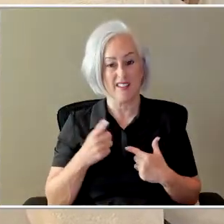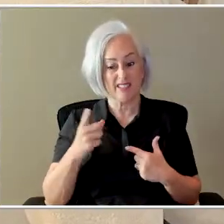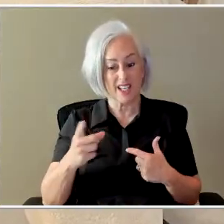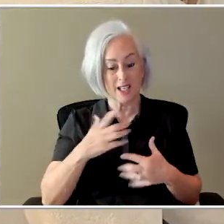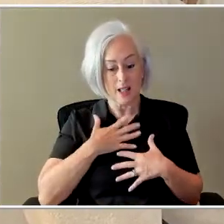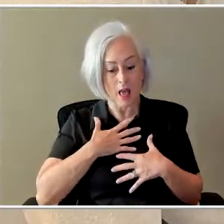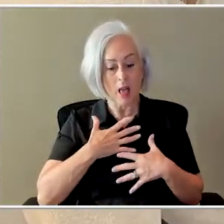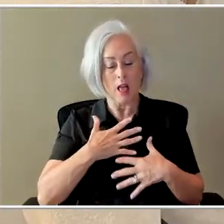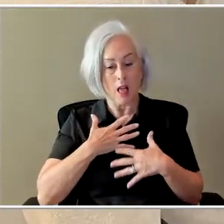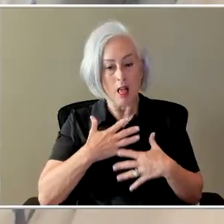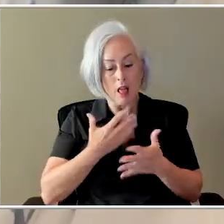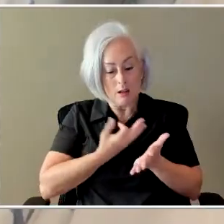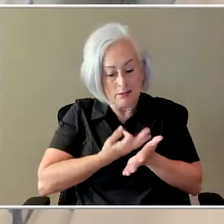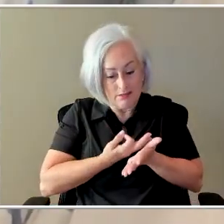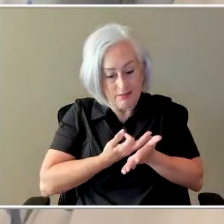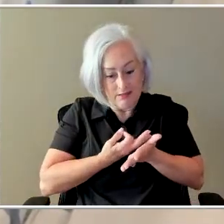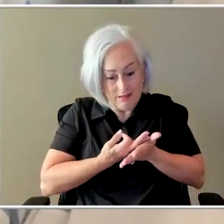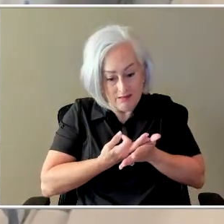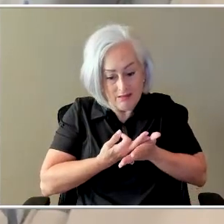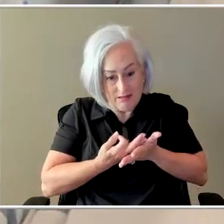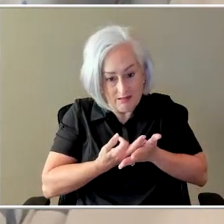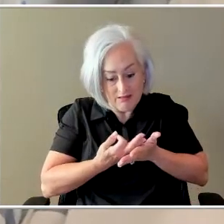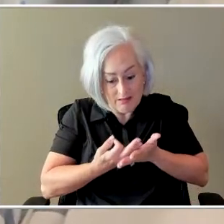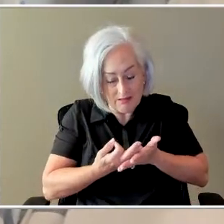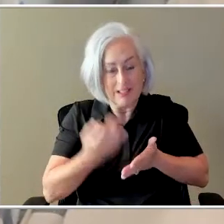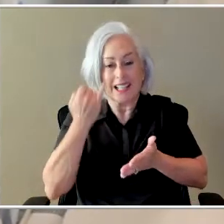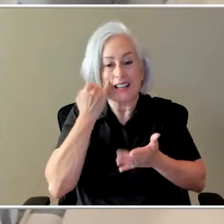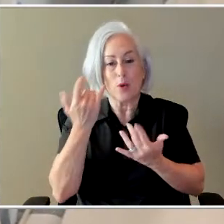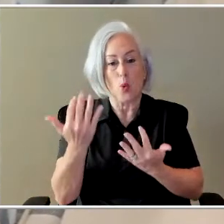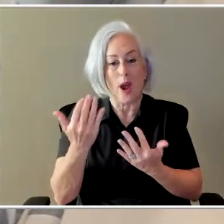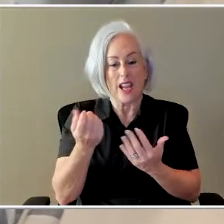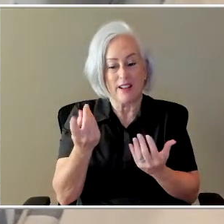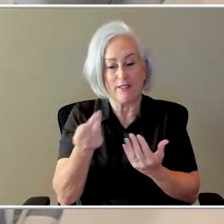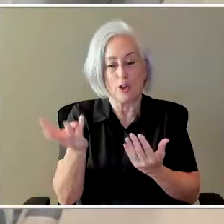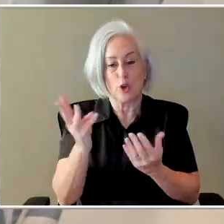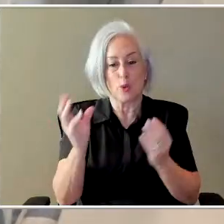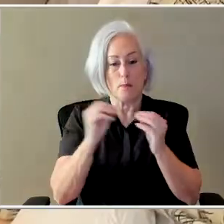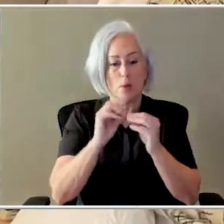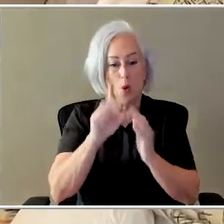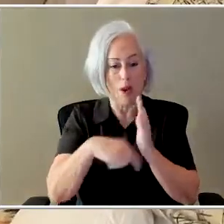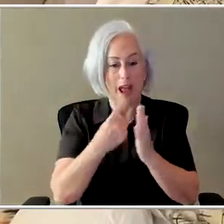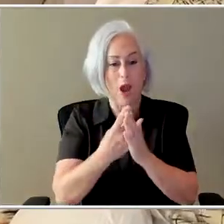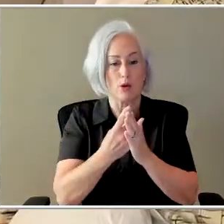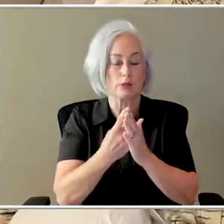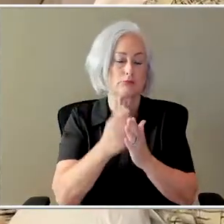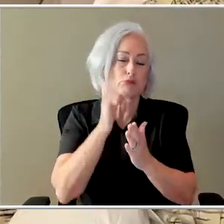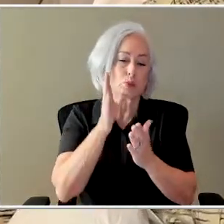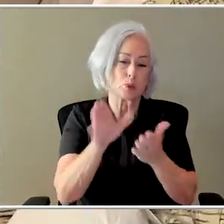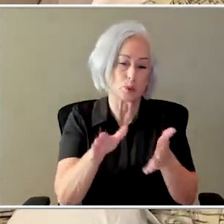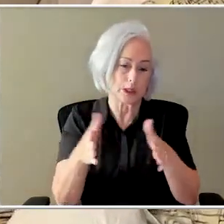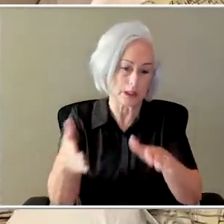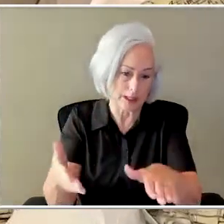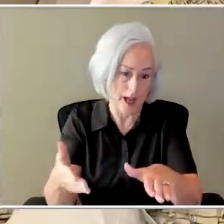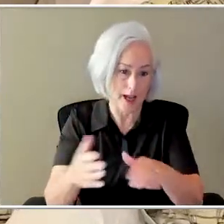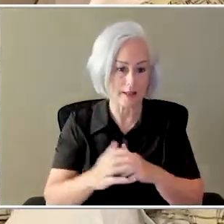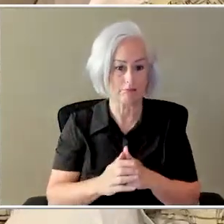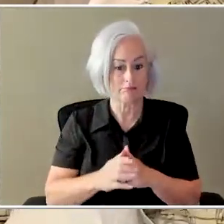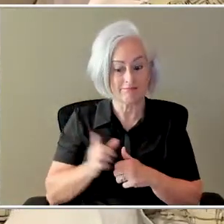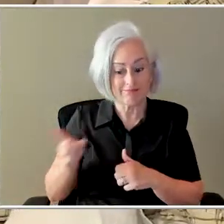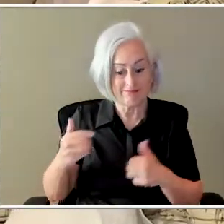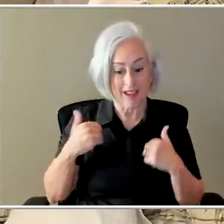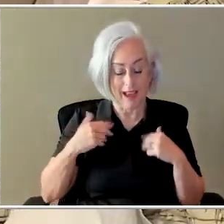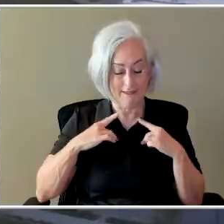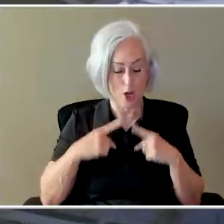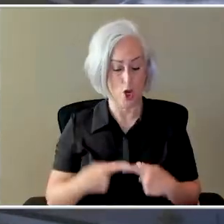couple more hours to bring him in, he wouldn't have made it. Doctors told Kurt's wife, Valerie, he had pneumonia and it was dire. He would need